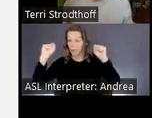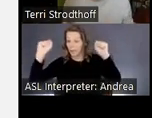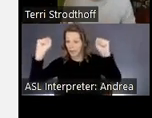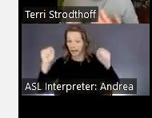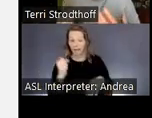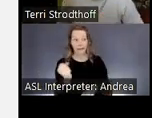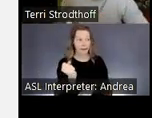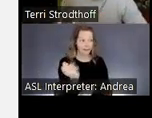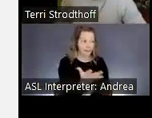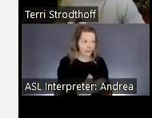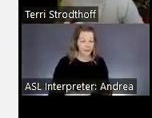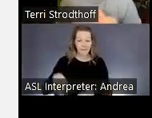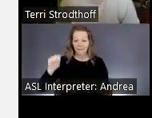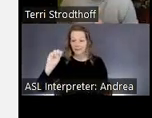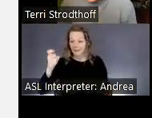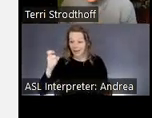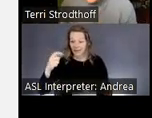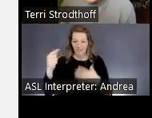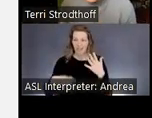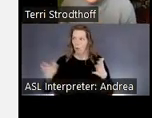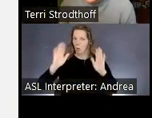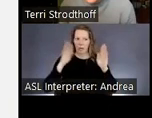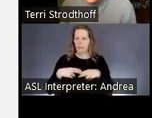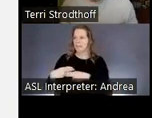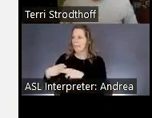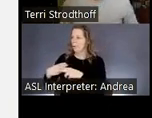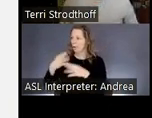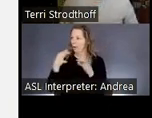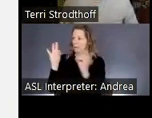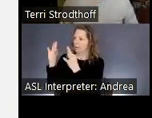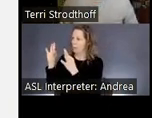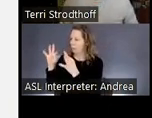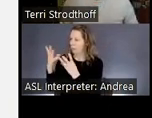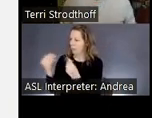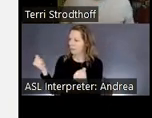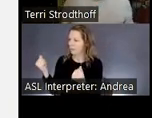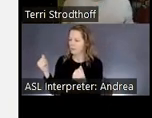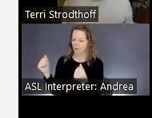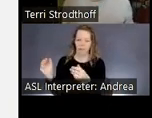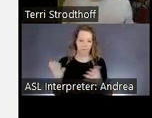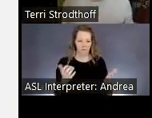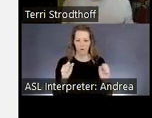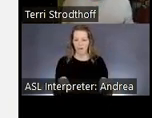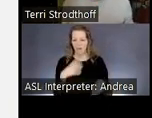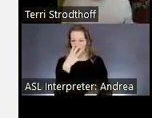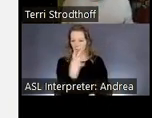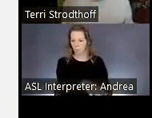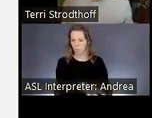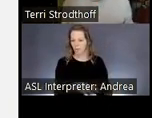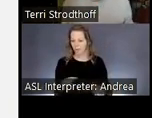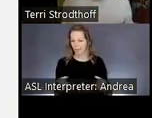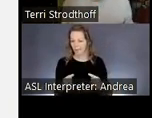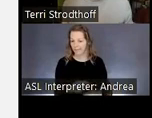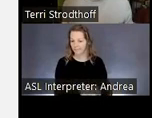sex, all the ways that we're like, just give me some temporary relief of what it is that I'm feeling inside. And so what we